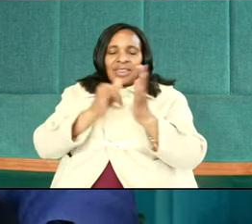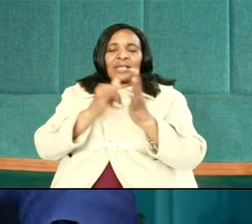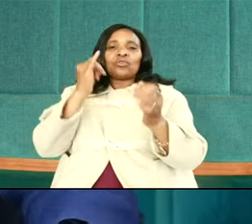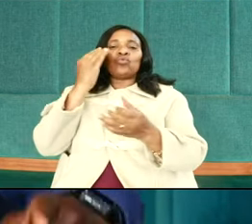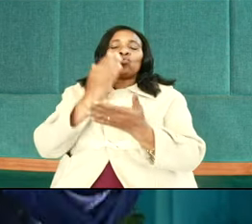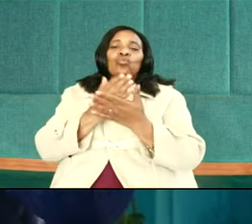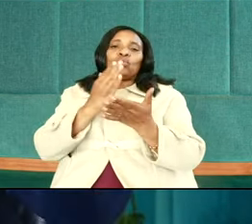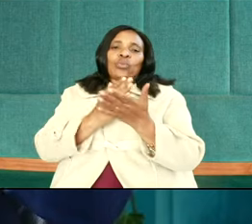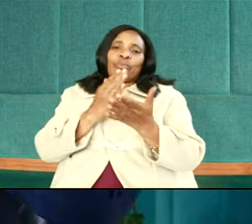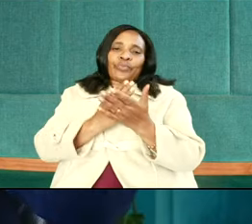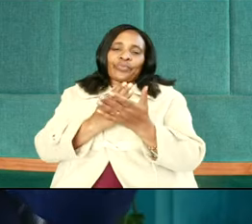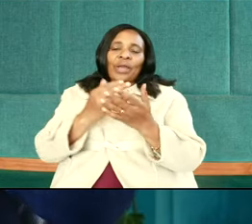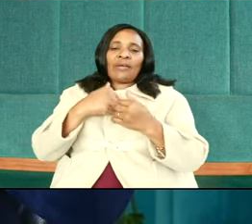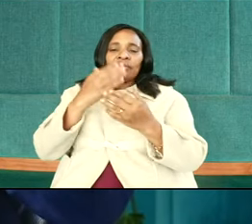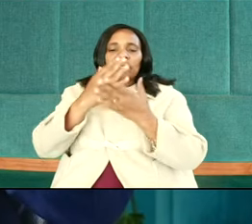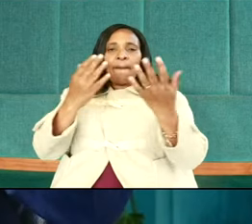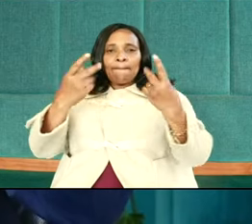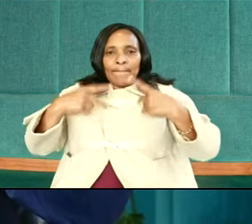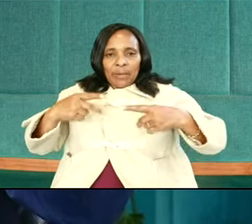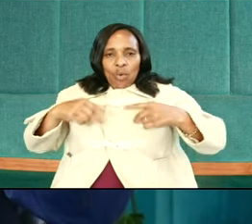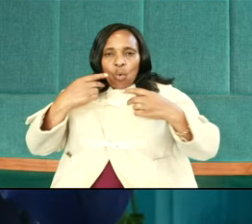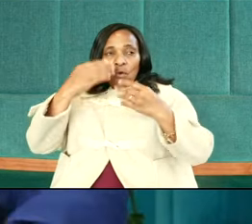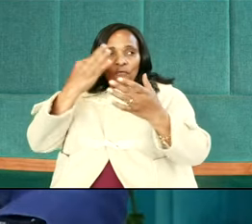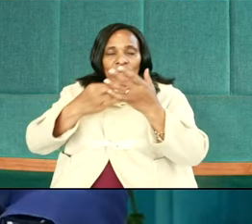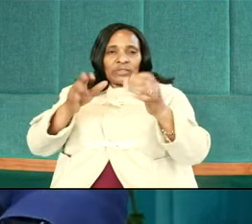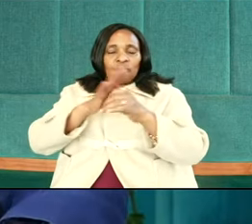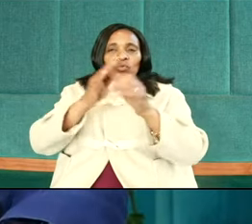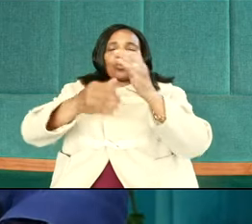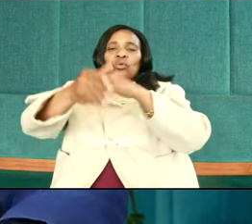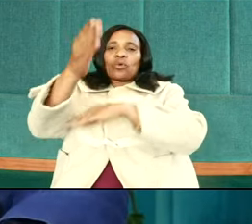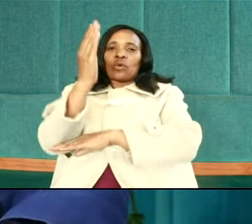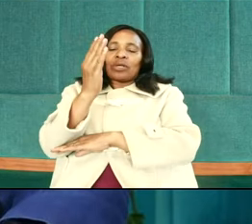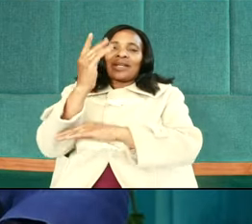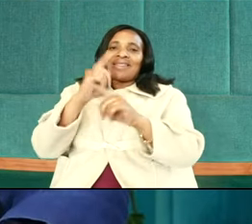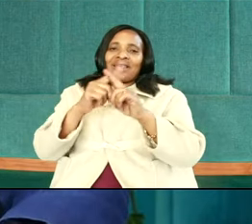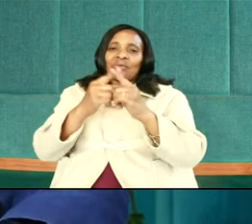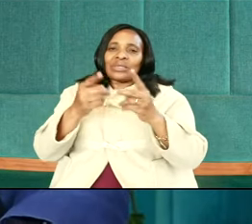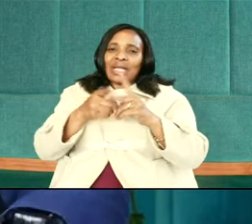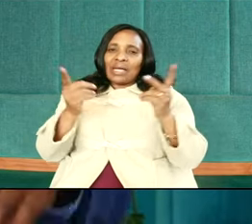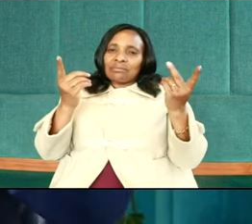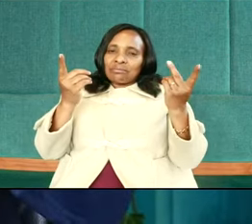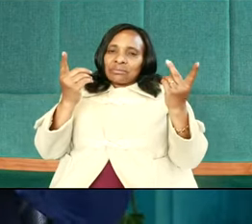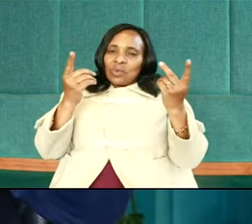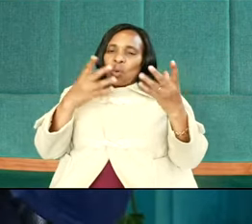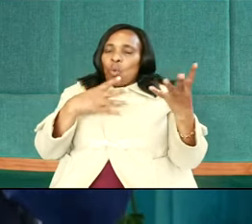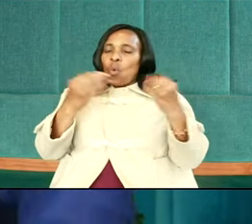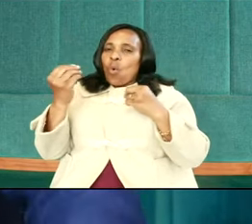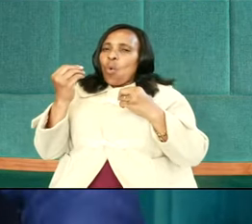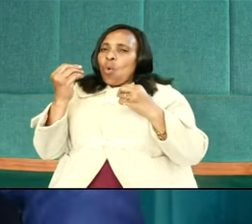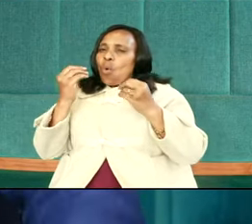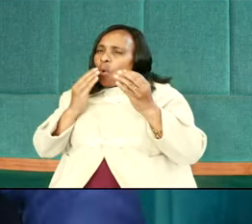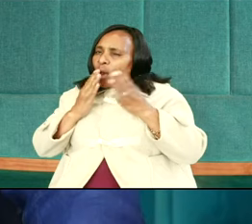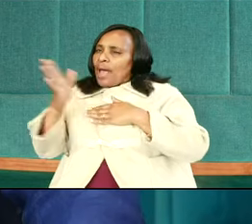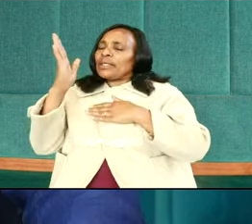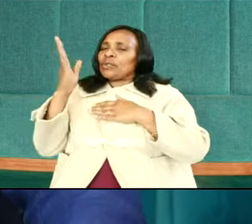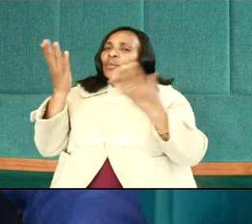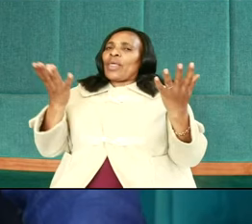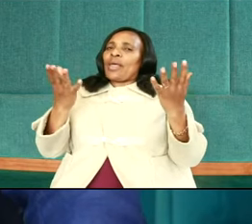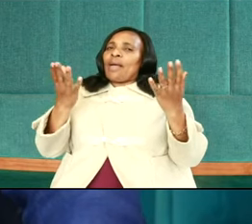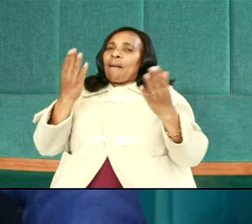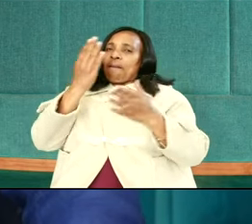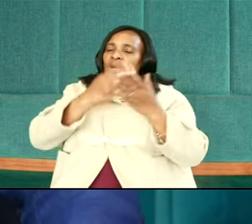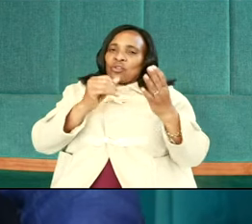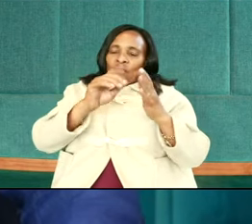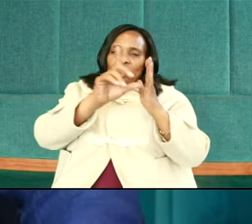indeed there are some people who are still faithful to God. And just as we begin, we want to go right into the interactive part of our